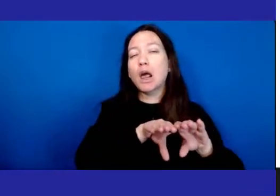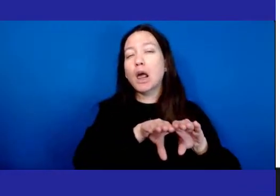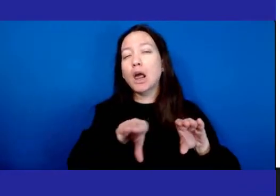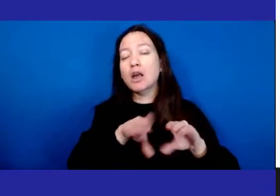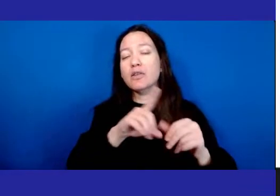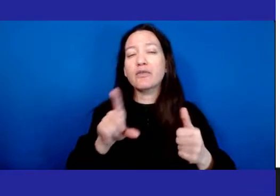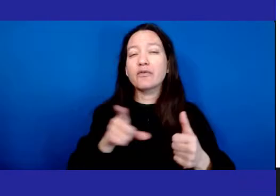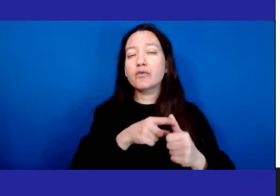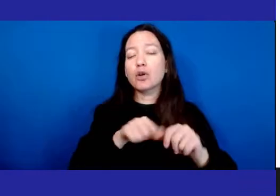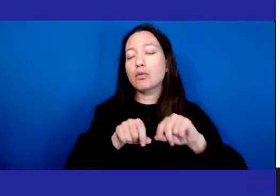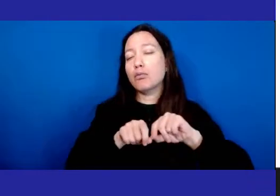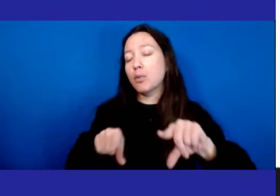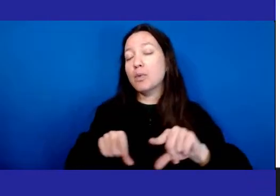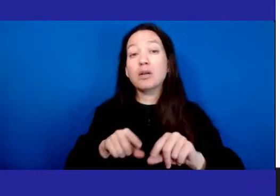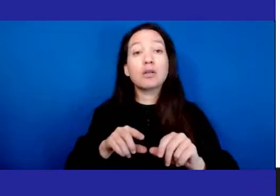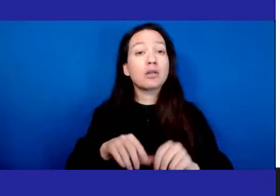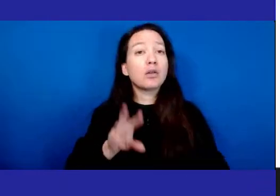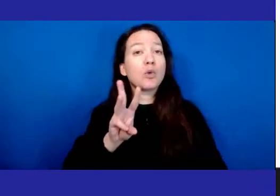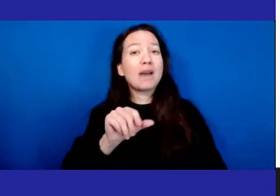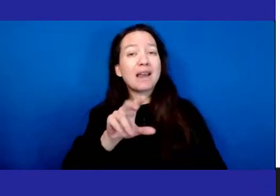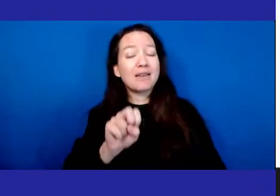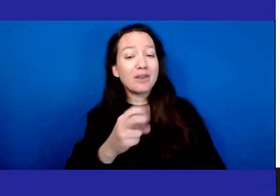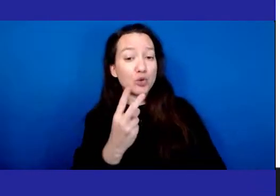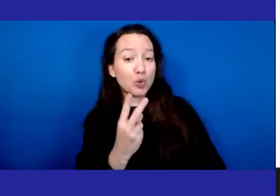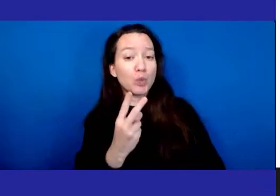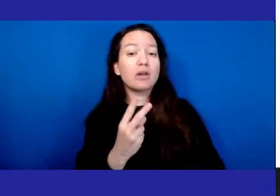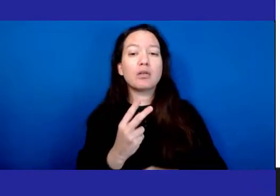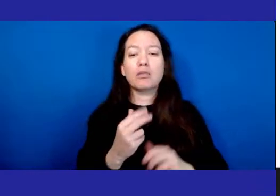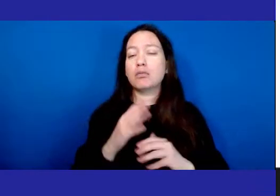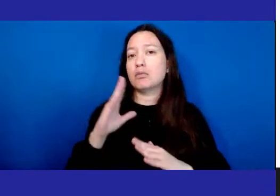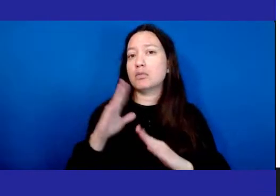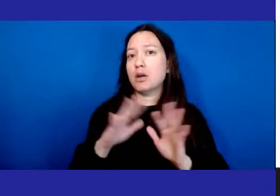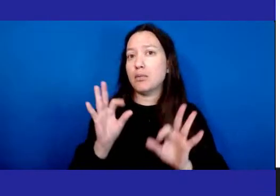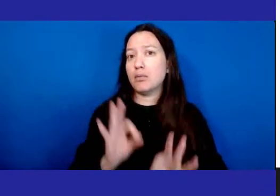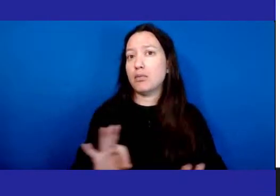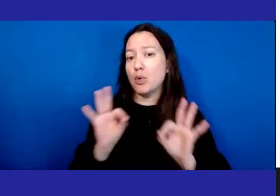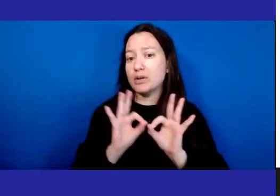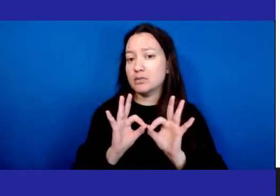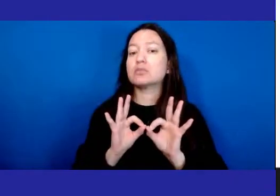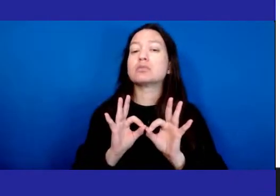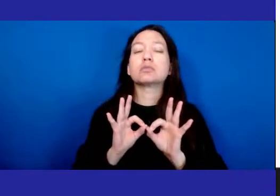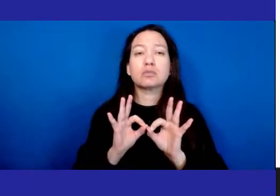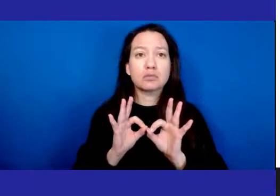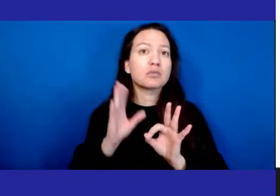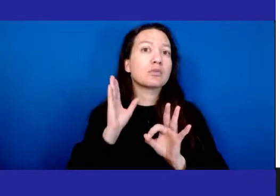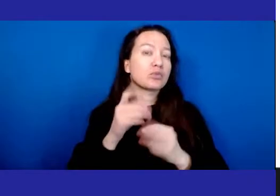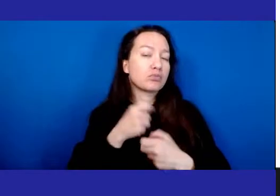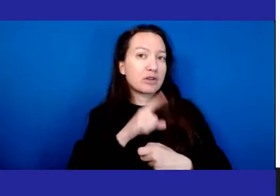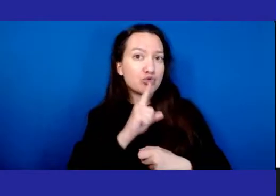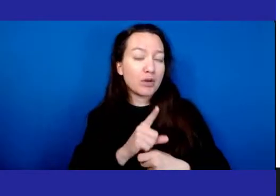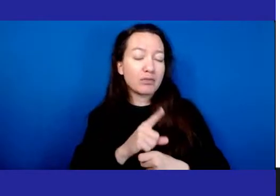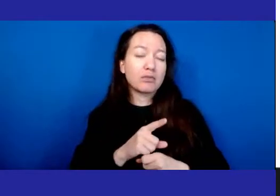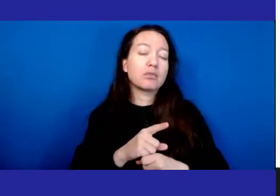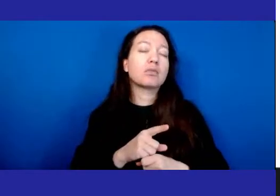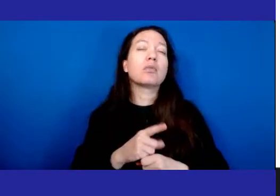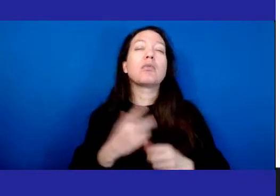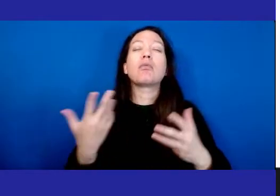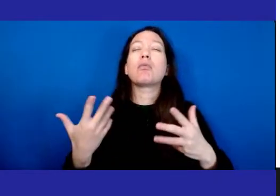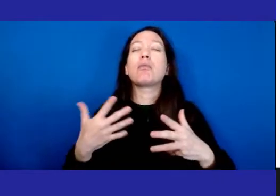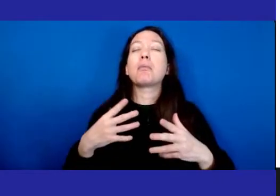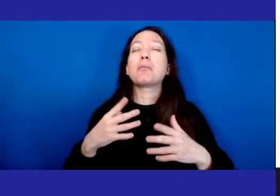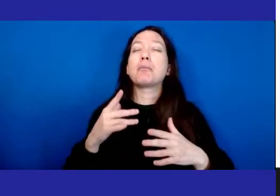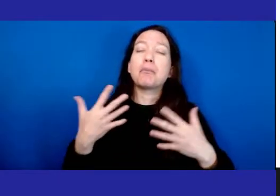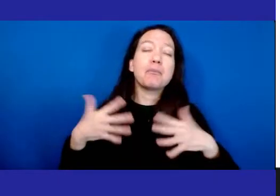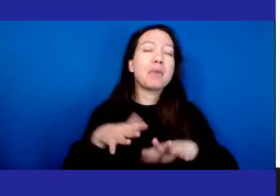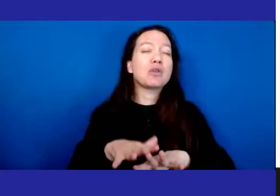effort, and Wave 2 is the most important aspect of this, which will make sure the mainstream Medicaid lines of business will